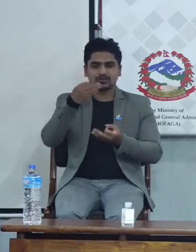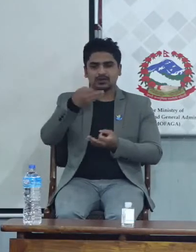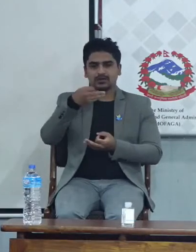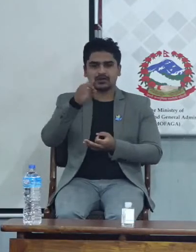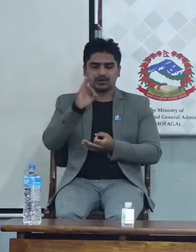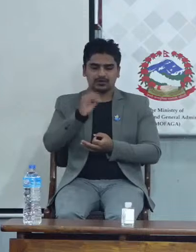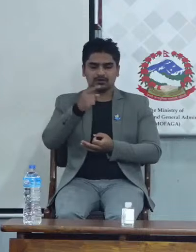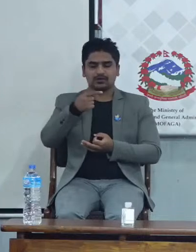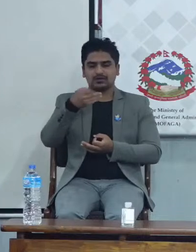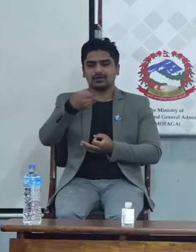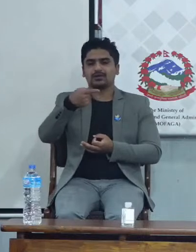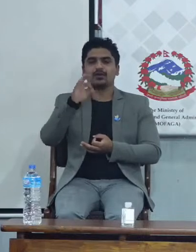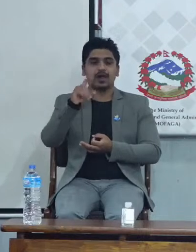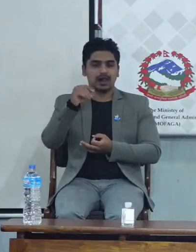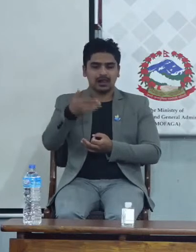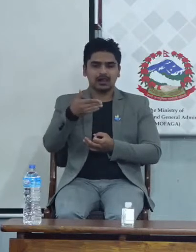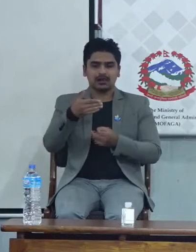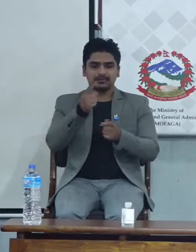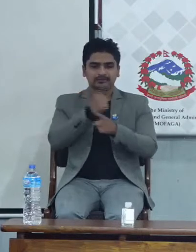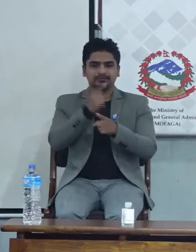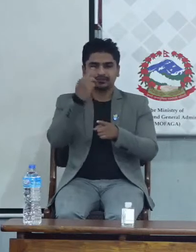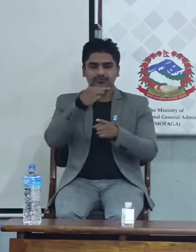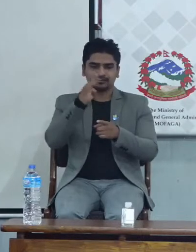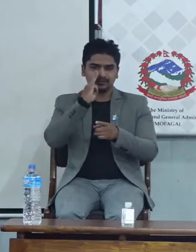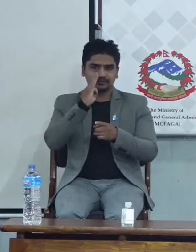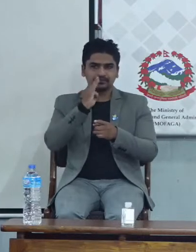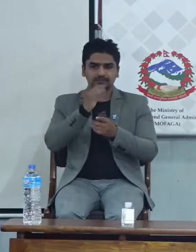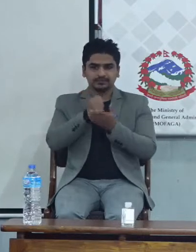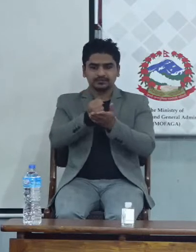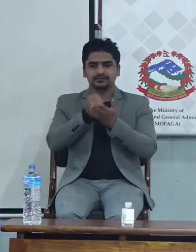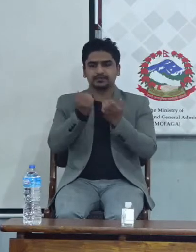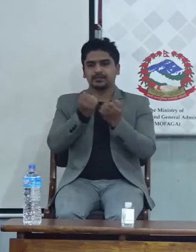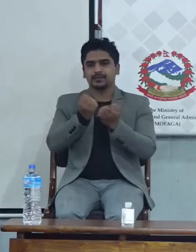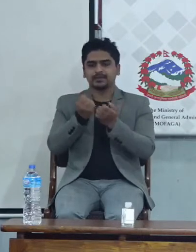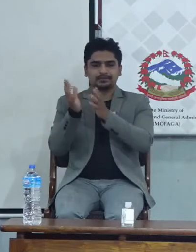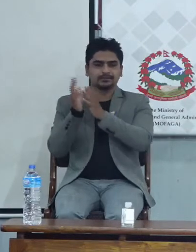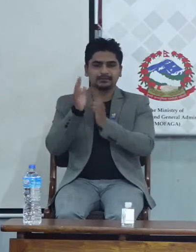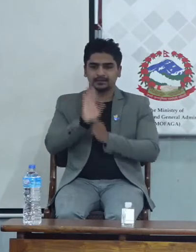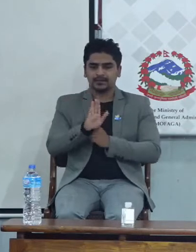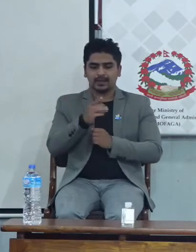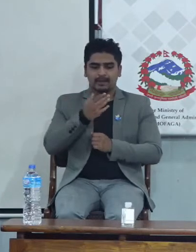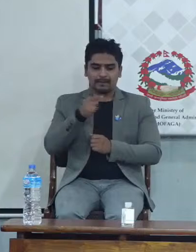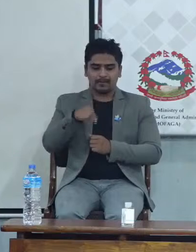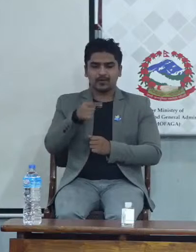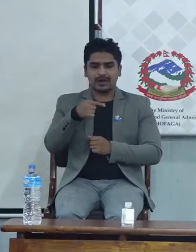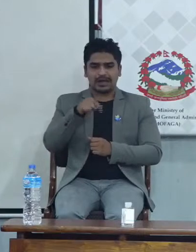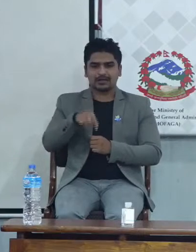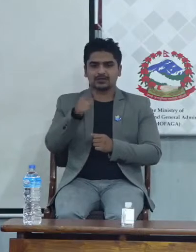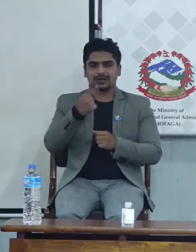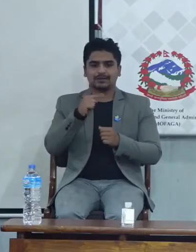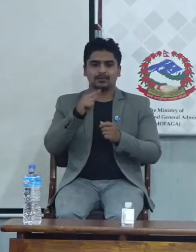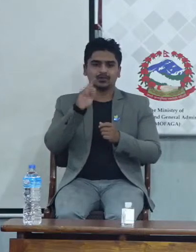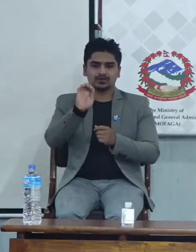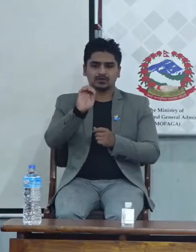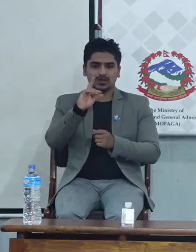on today's session, to start the session, we are here in a module number